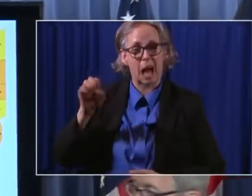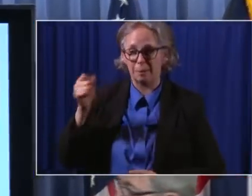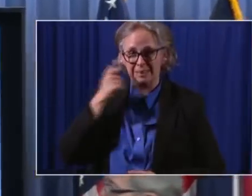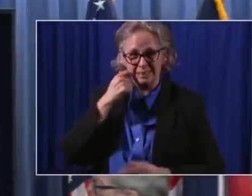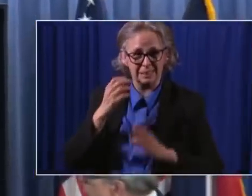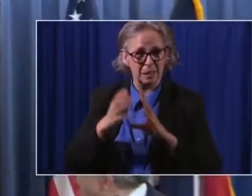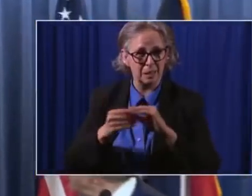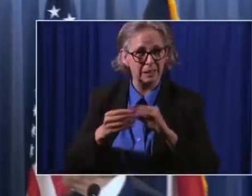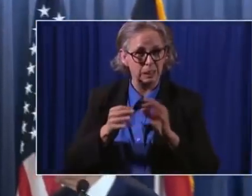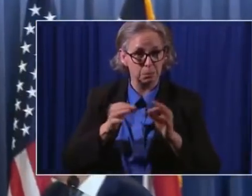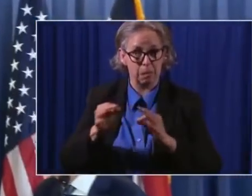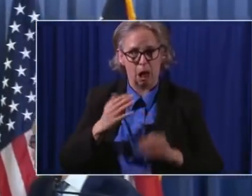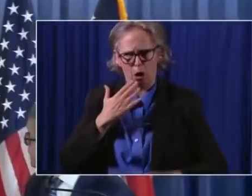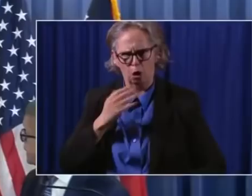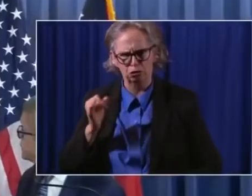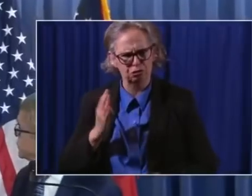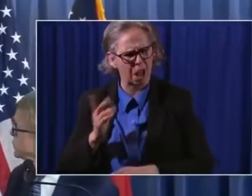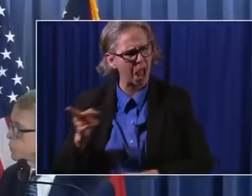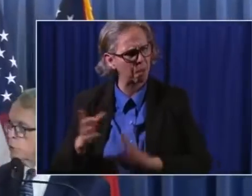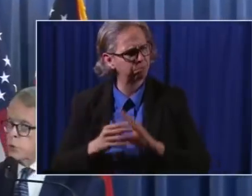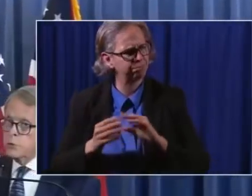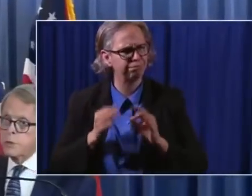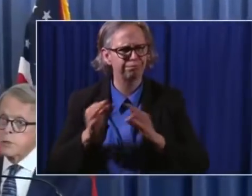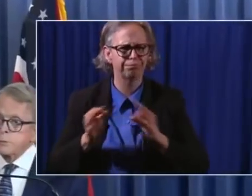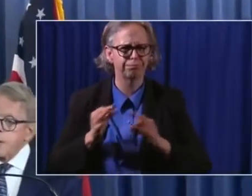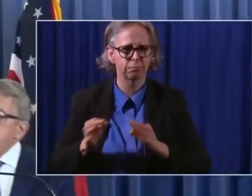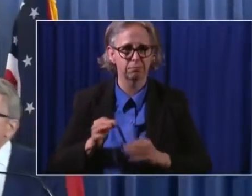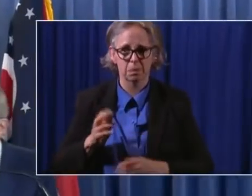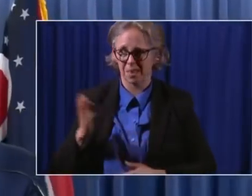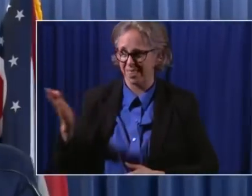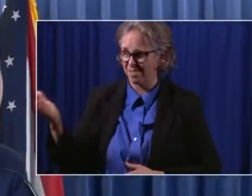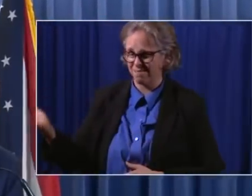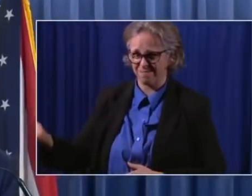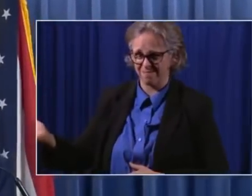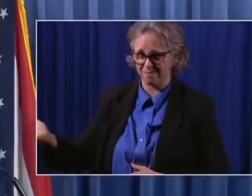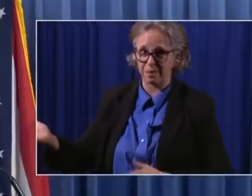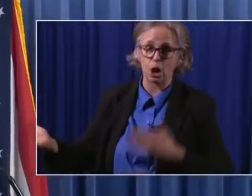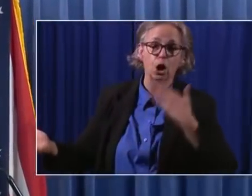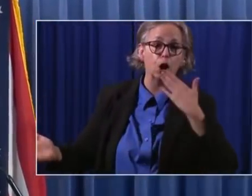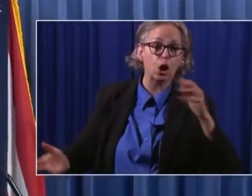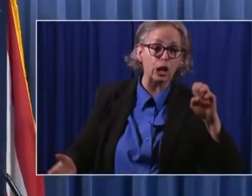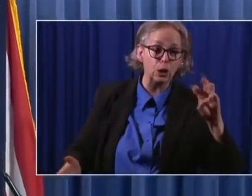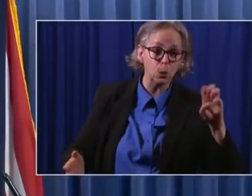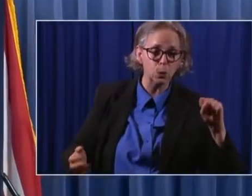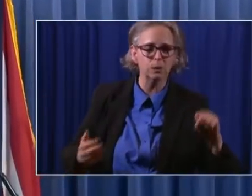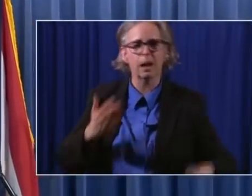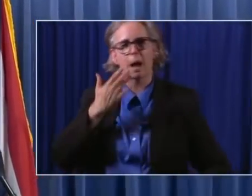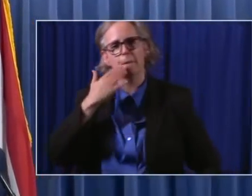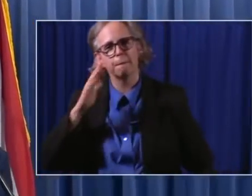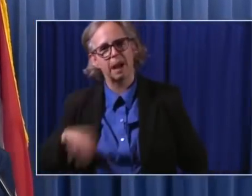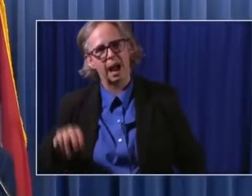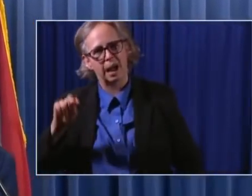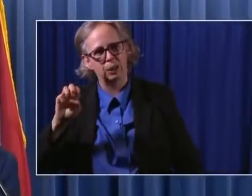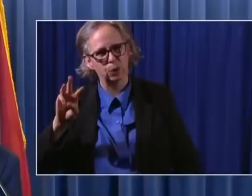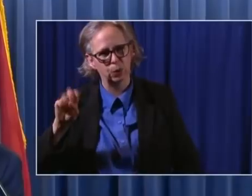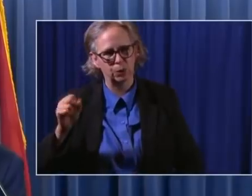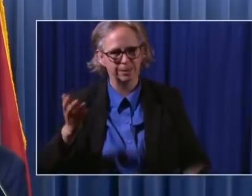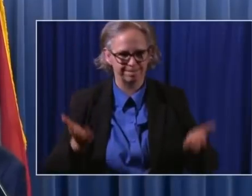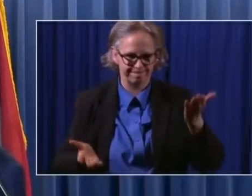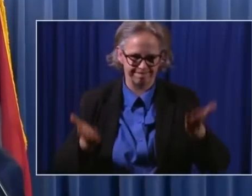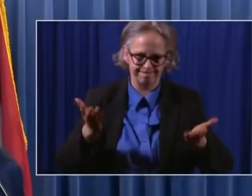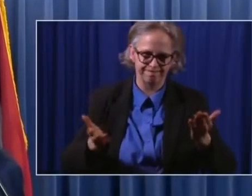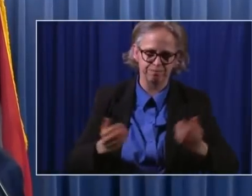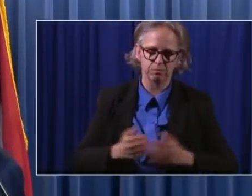job. And what you'll see is there is good news and there is bad news. And so let's start with some